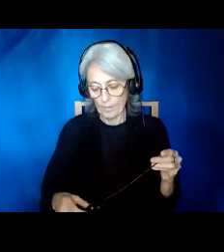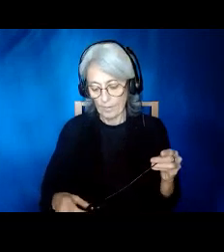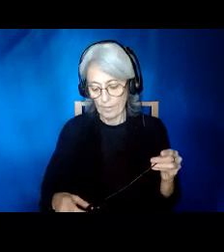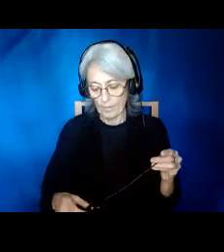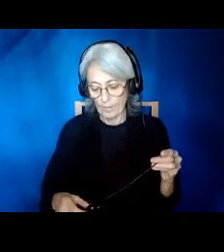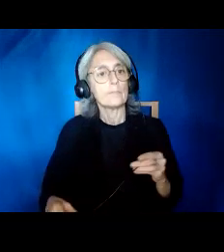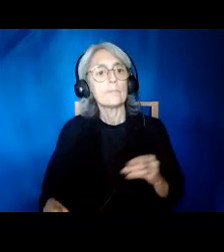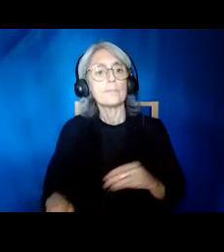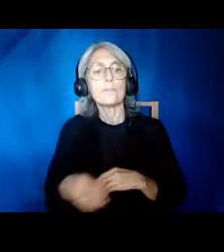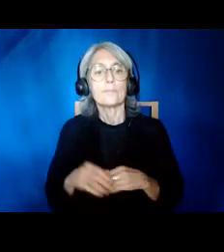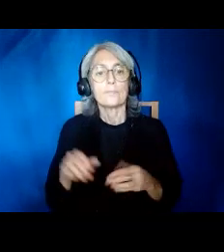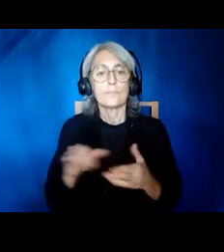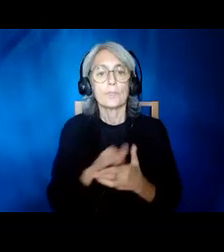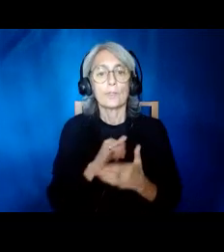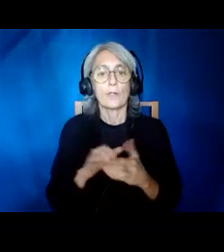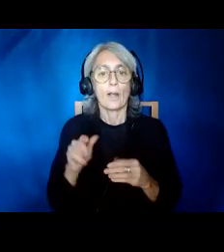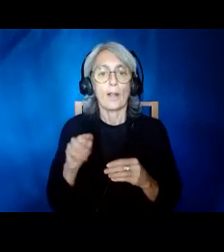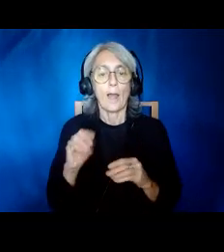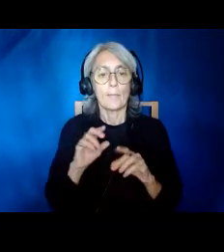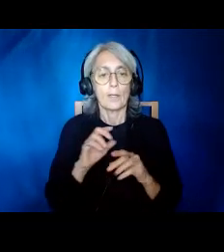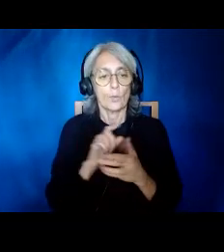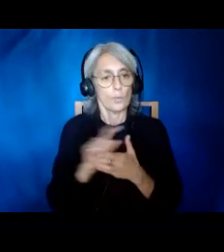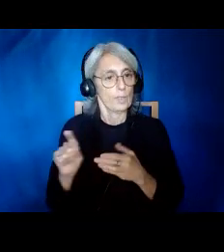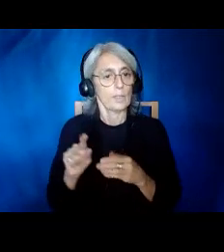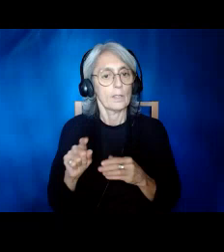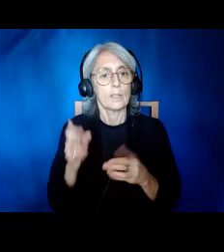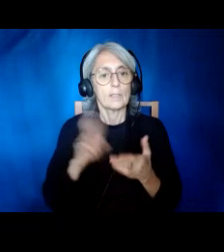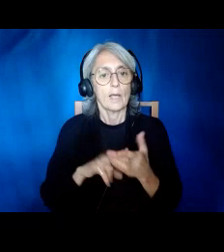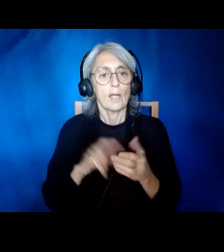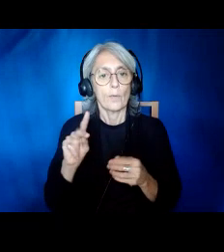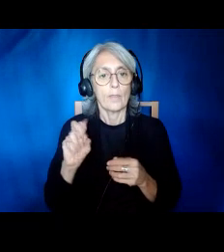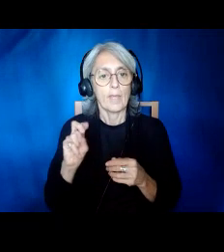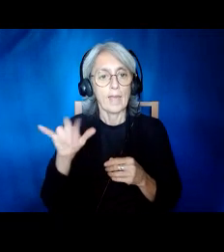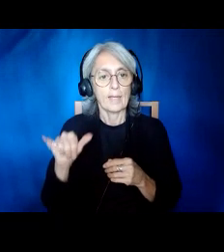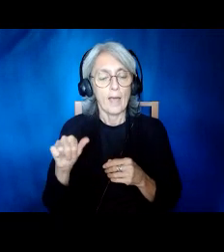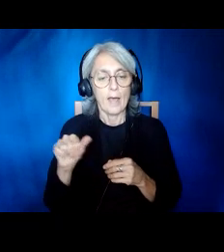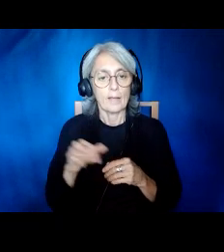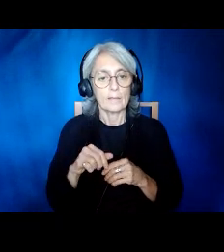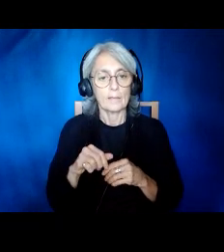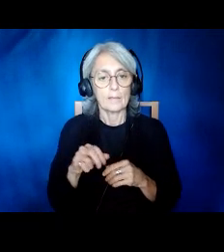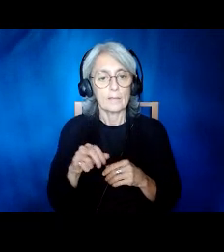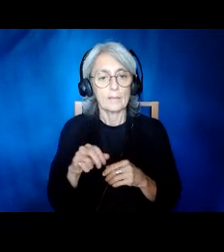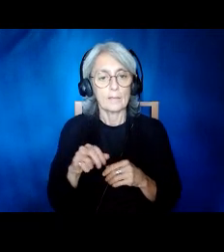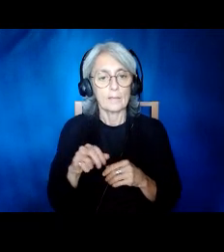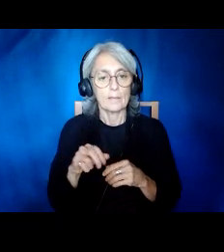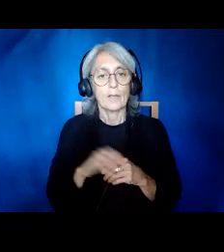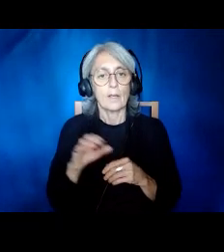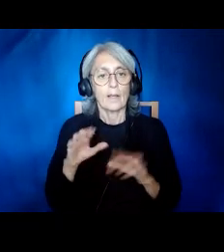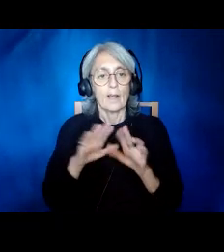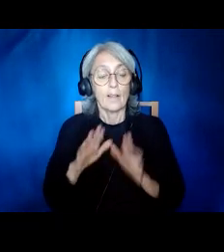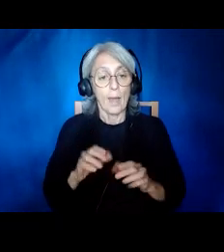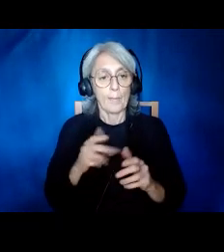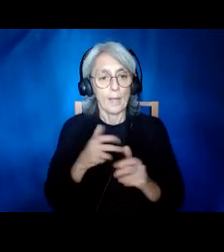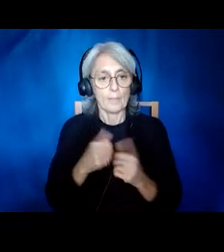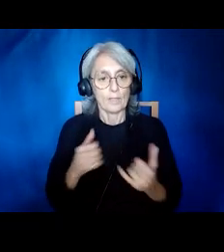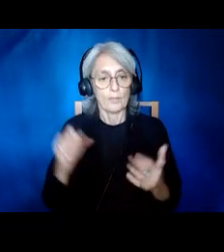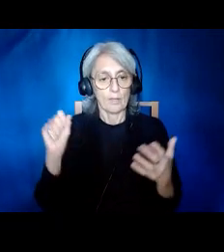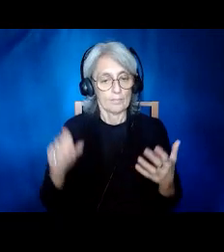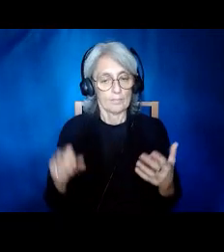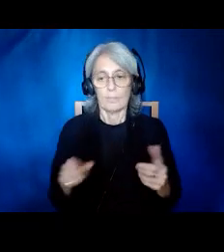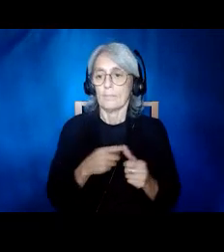MOU signing with Kenya, for those that aren't able to see that. We have quite a few climate updates today. First, on